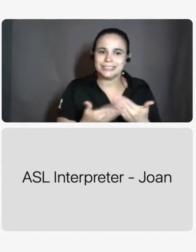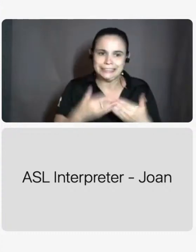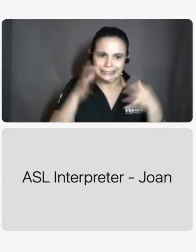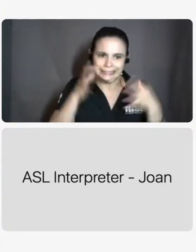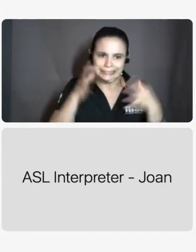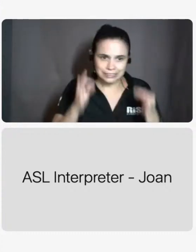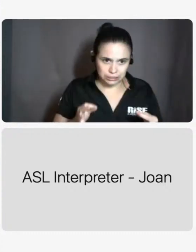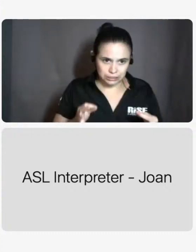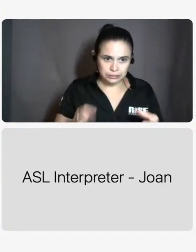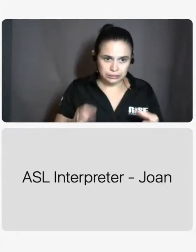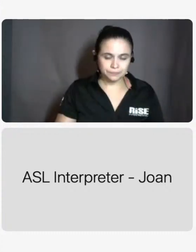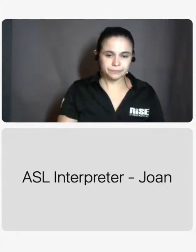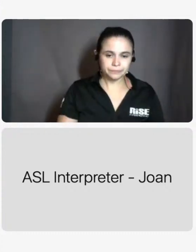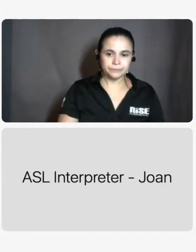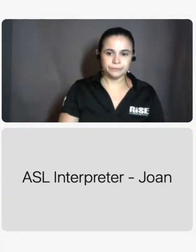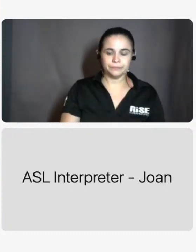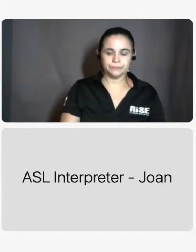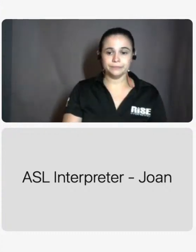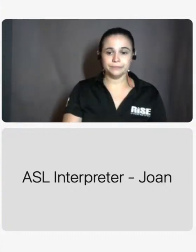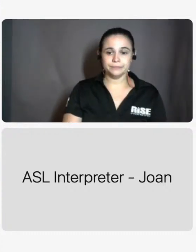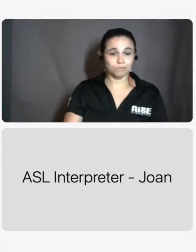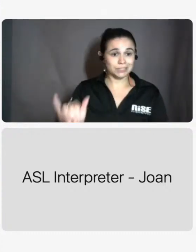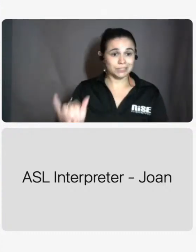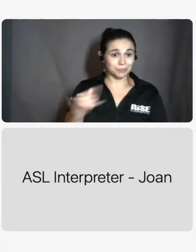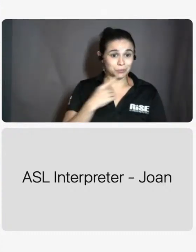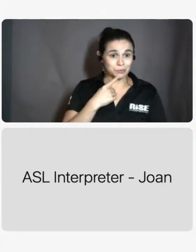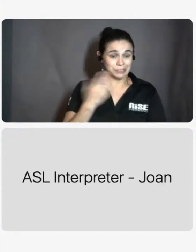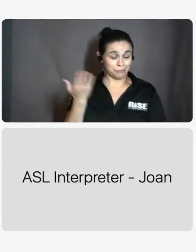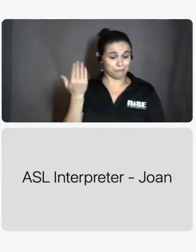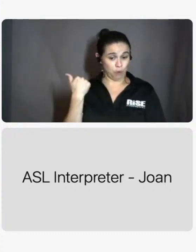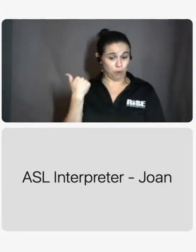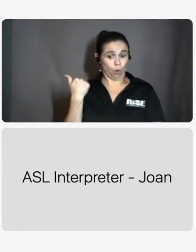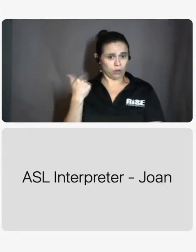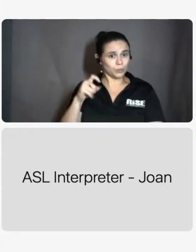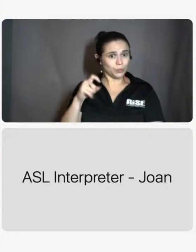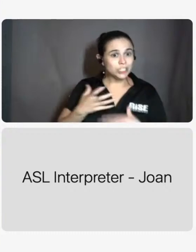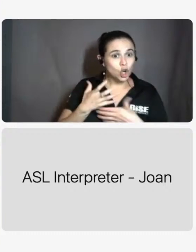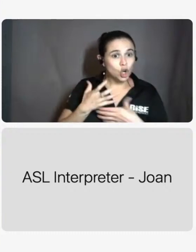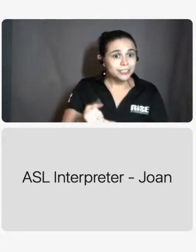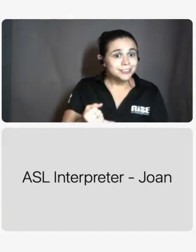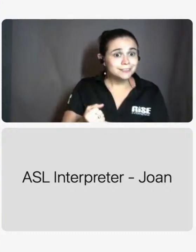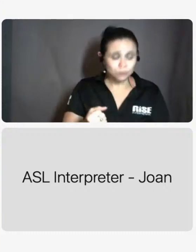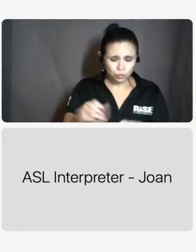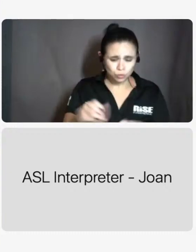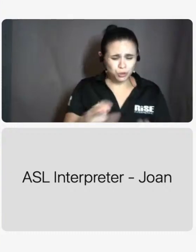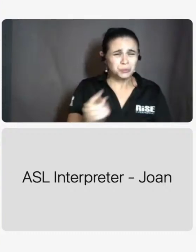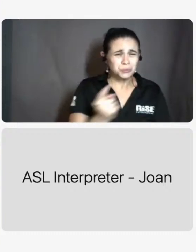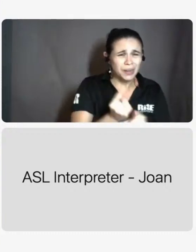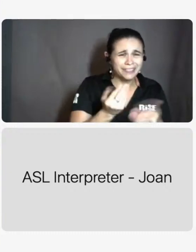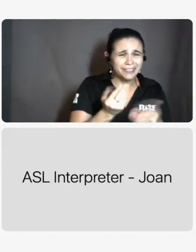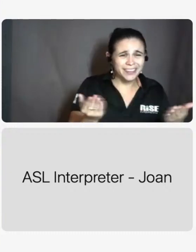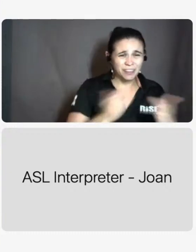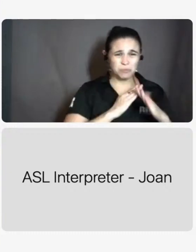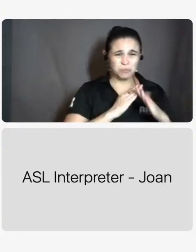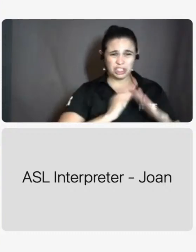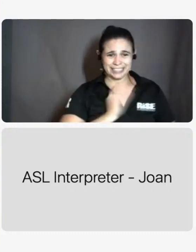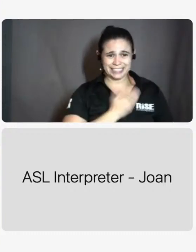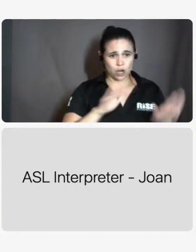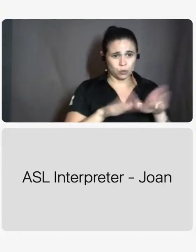courage. I think we're doing the right thing. We're protecting our kids, our students, which is our primary charge. And it's going to